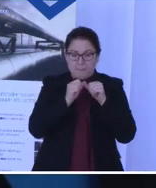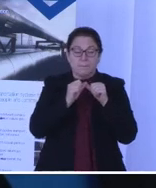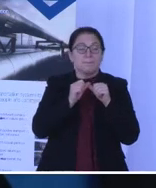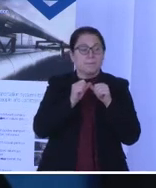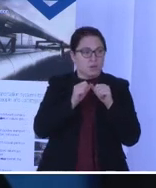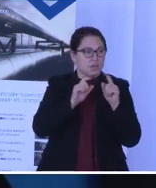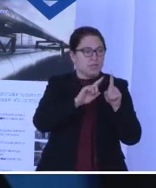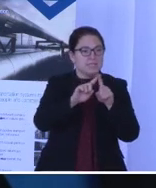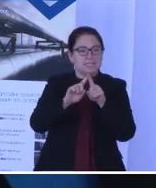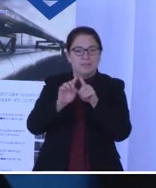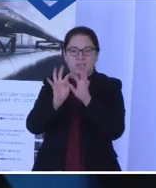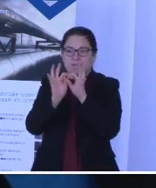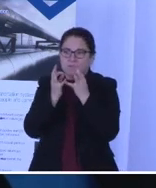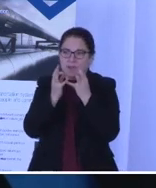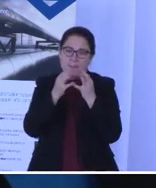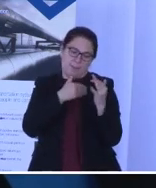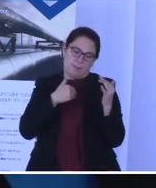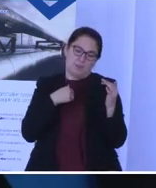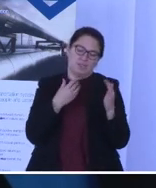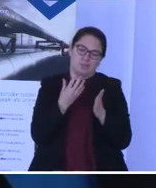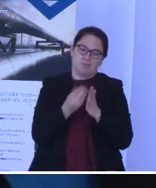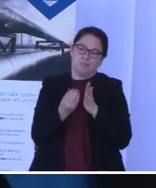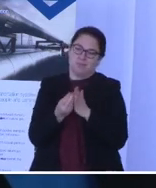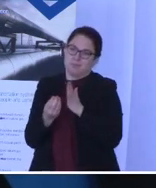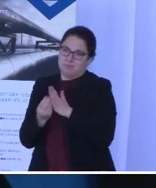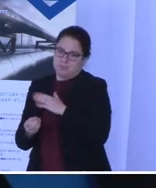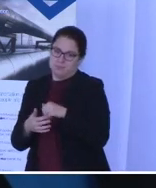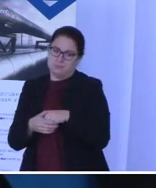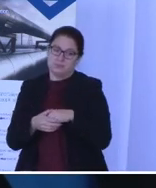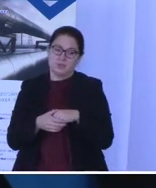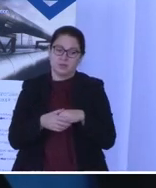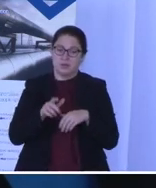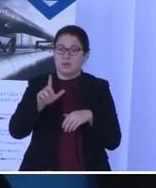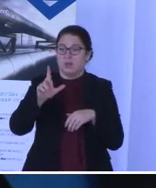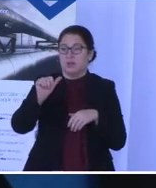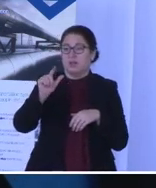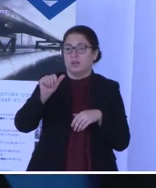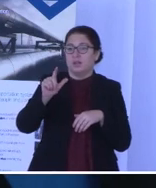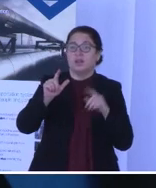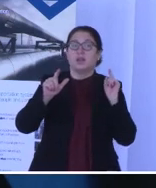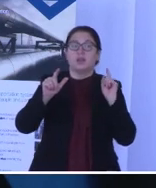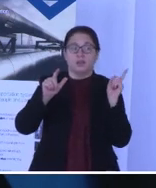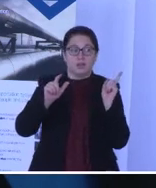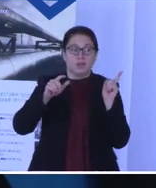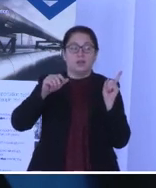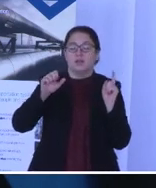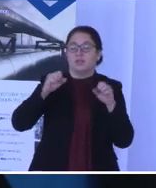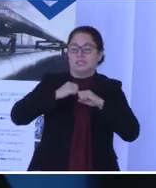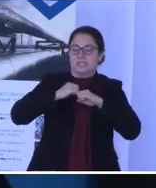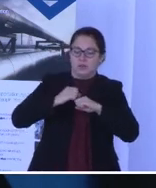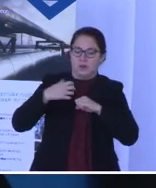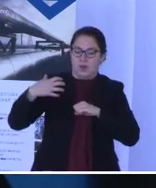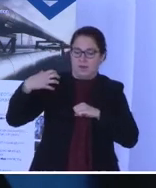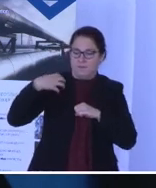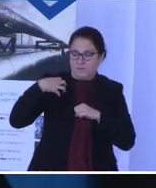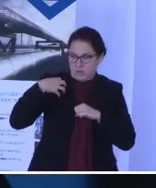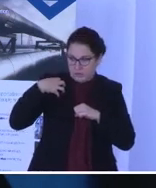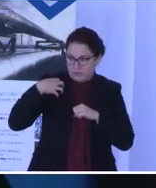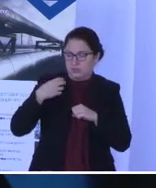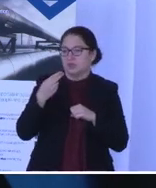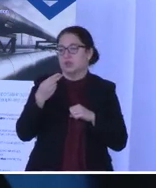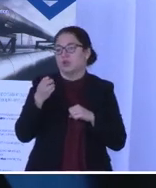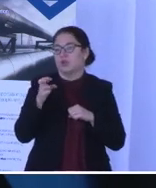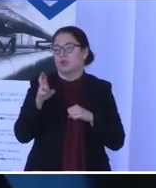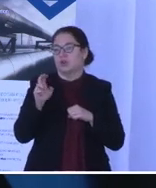we have lost along the way. These include Los Angeles International Airport Transportation Security Officer Gerardo